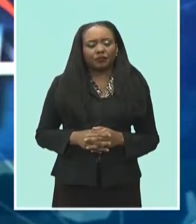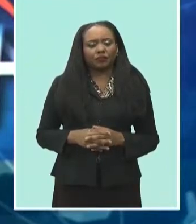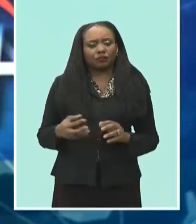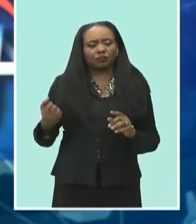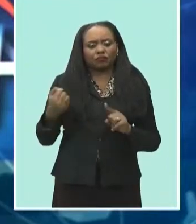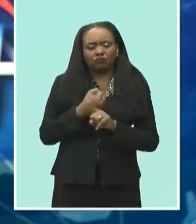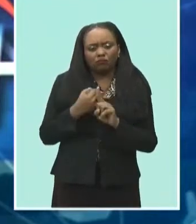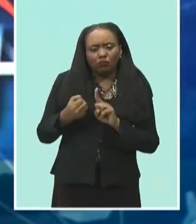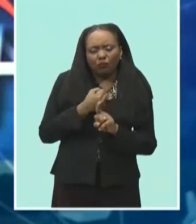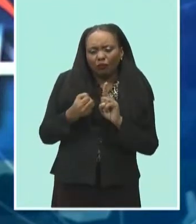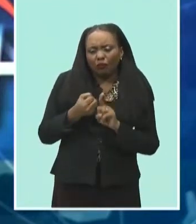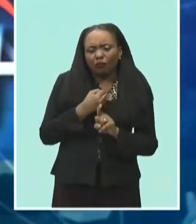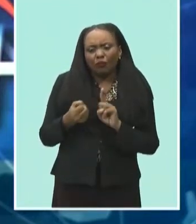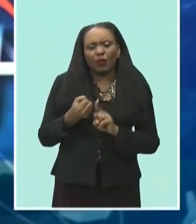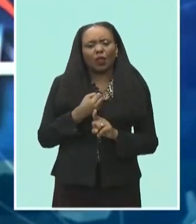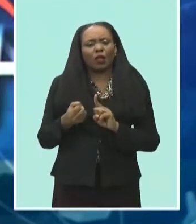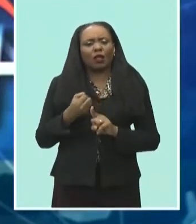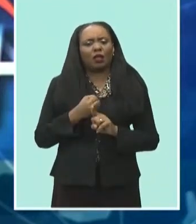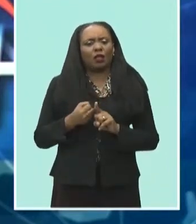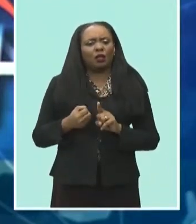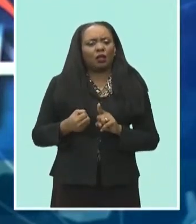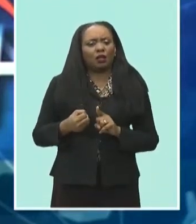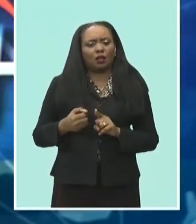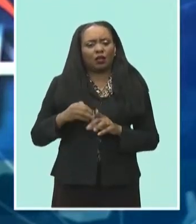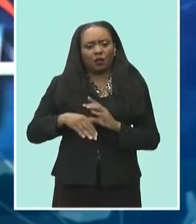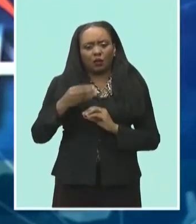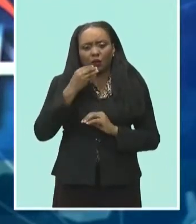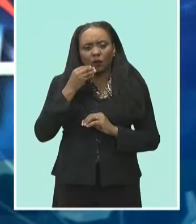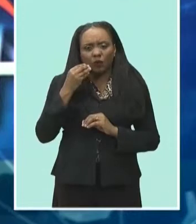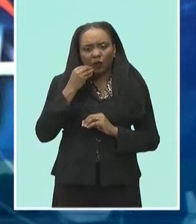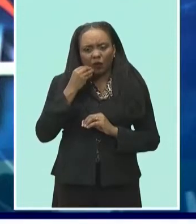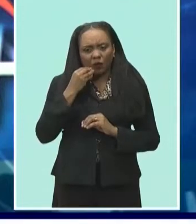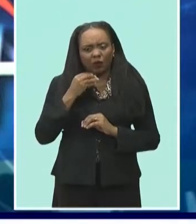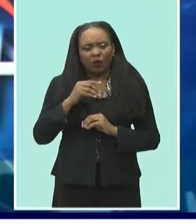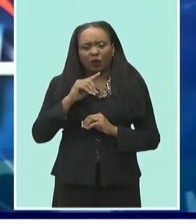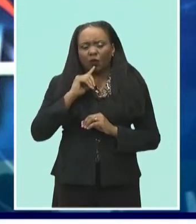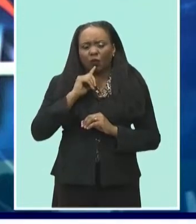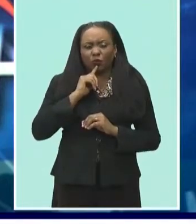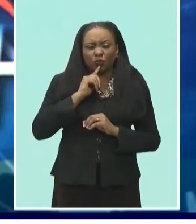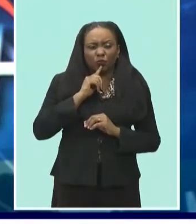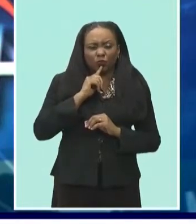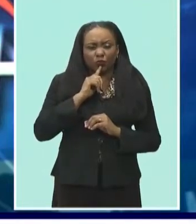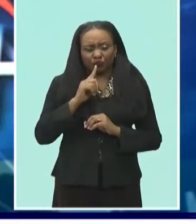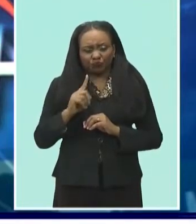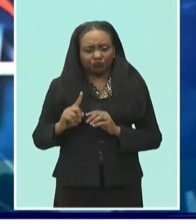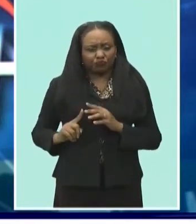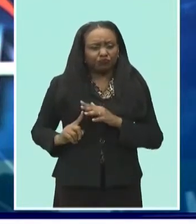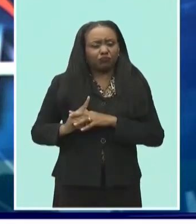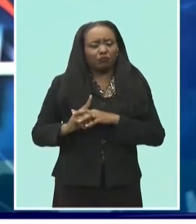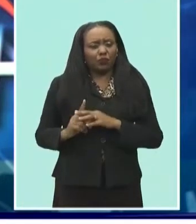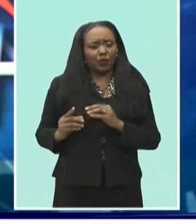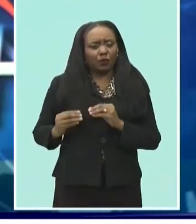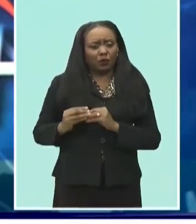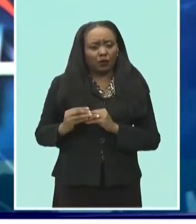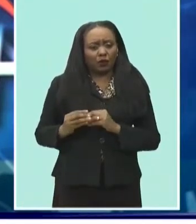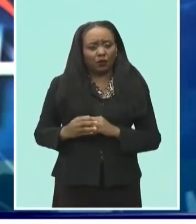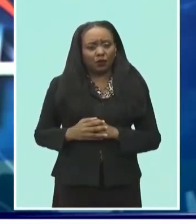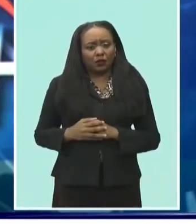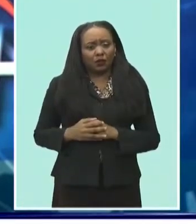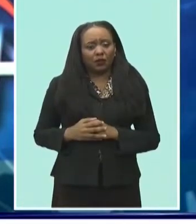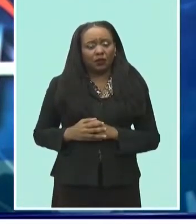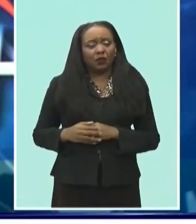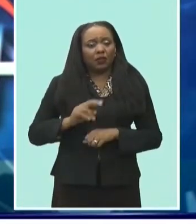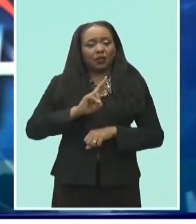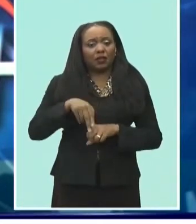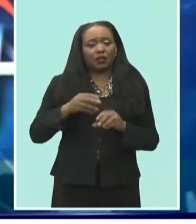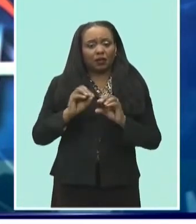Violence is rearing its ugly head as Barbados undergoes an austerity program. Given what the National Organization of Women has